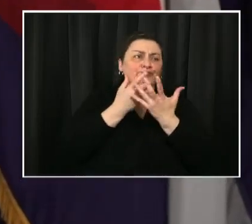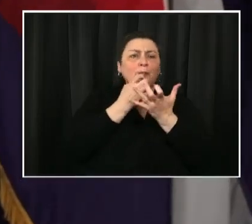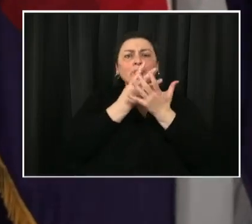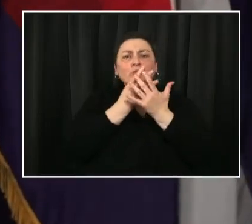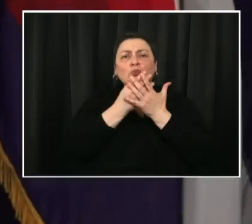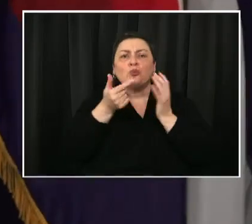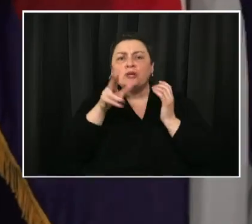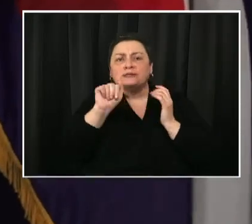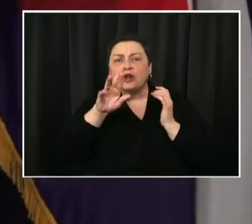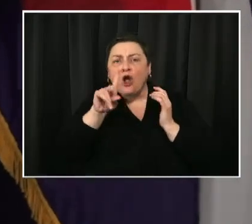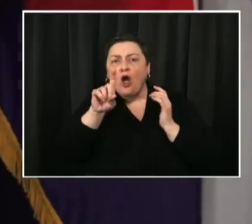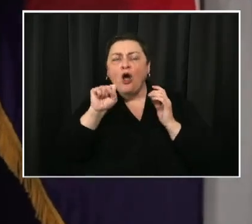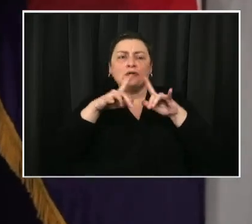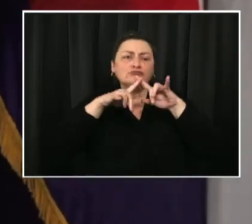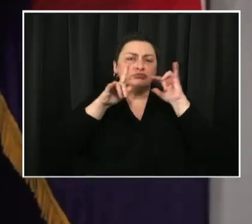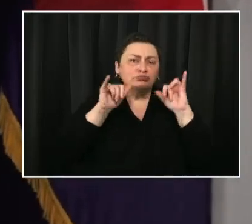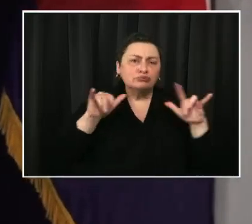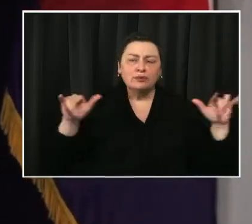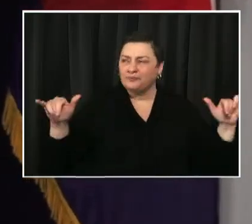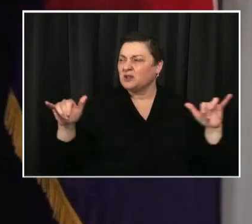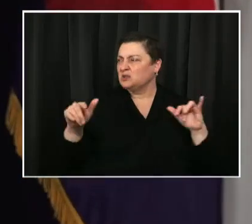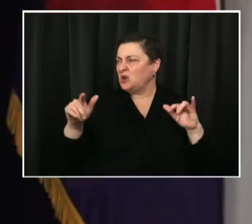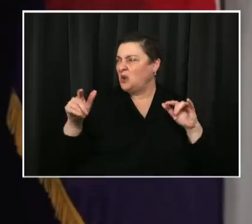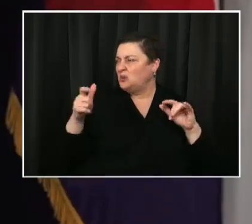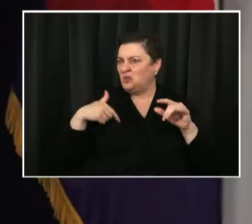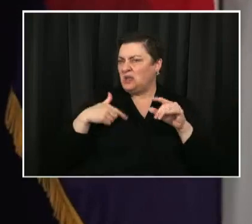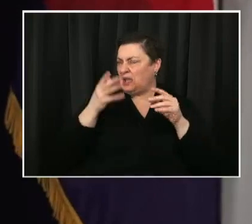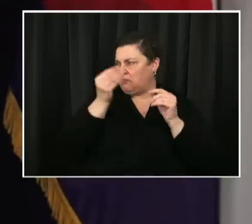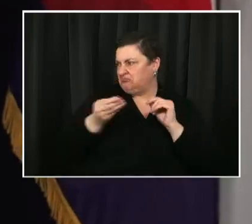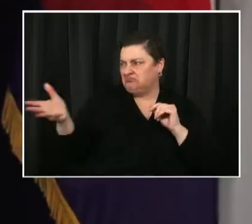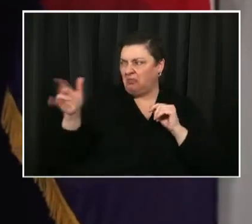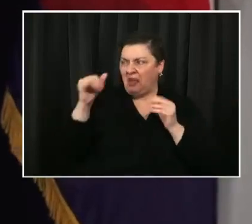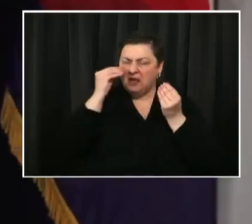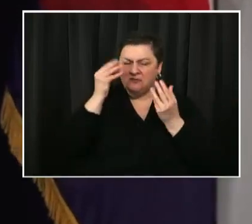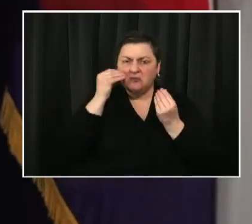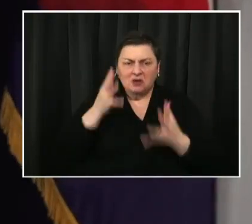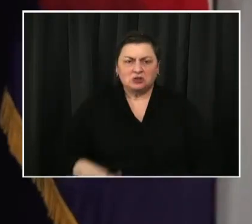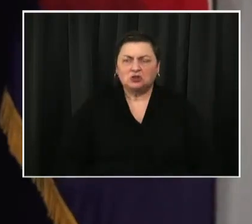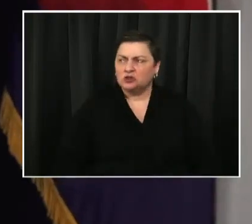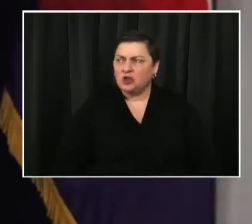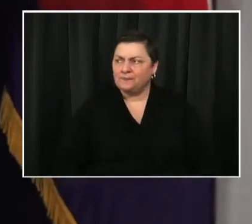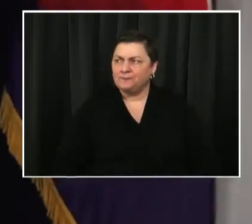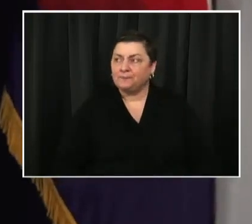happy to connect you with their information and PIO.